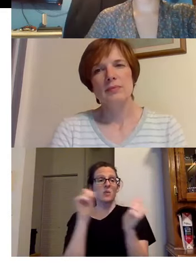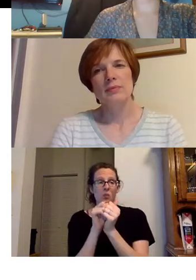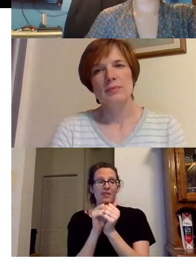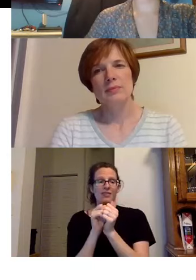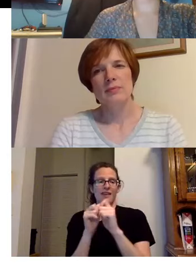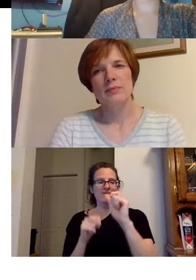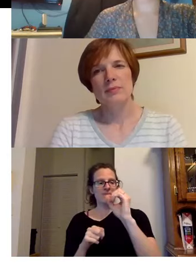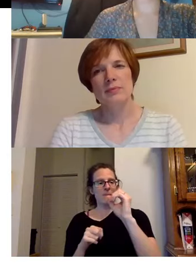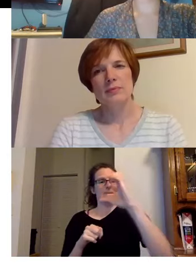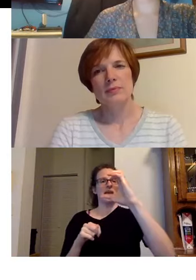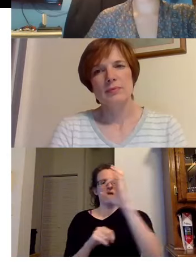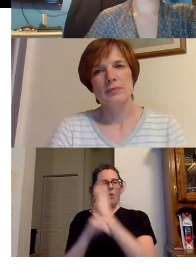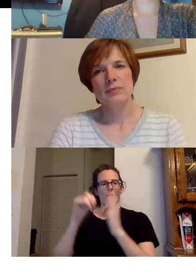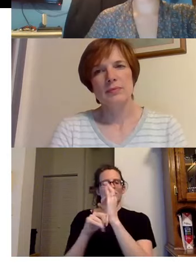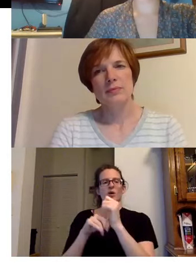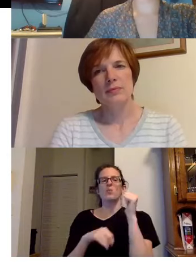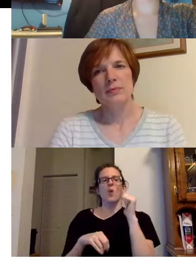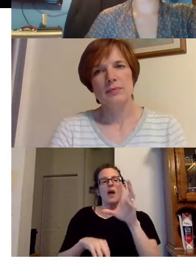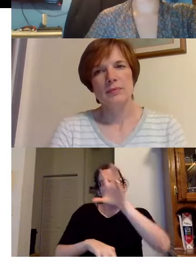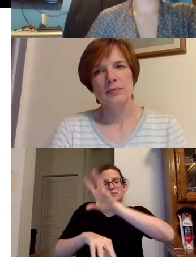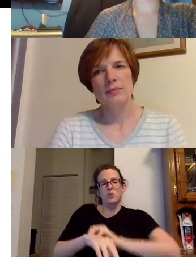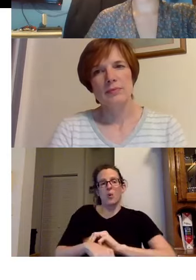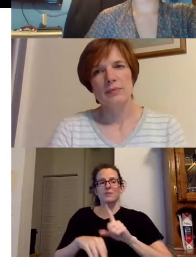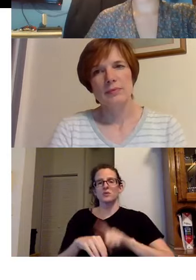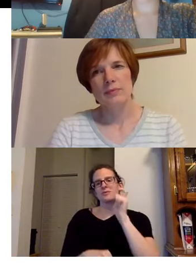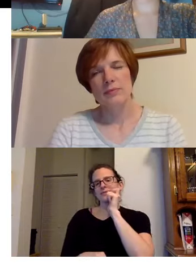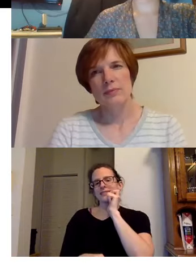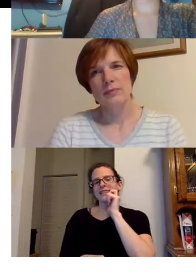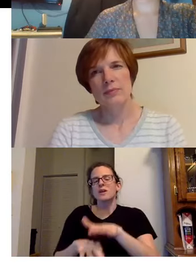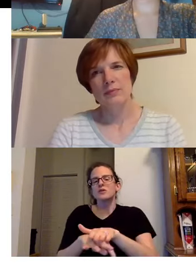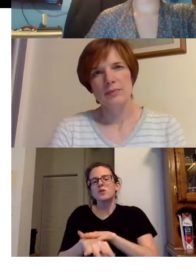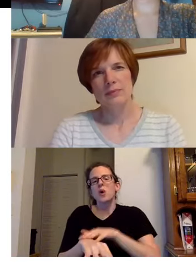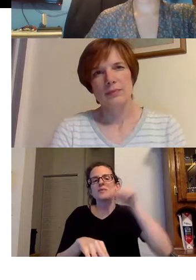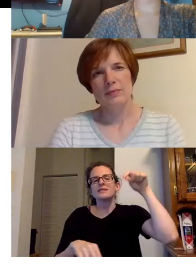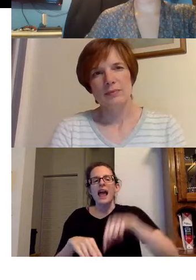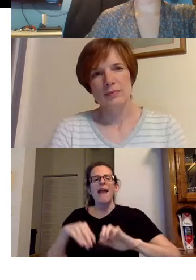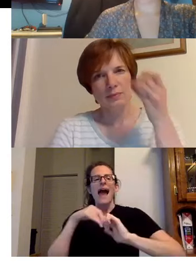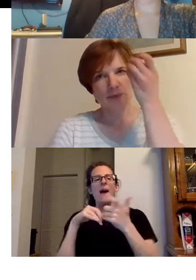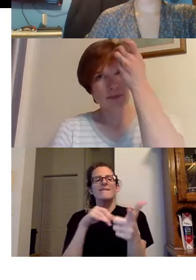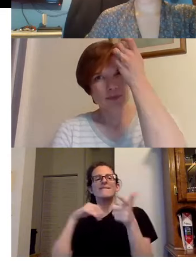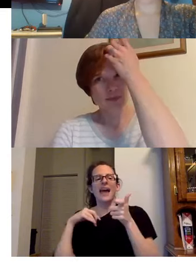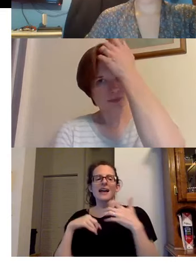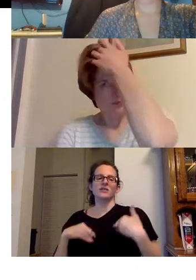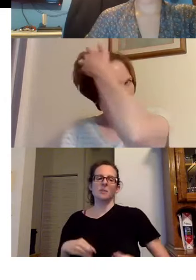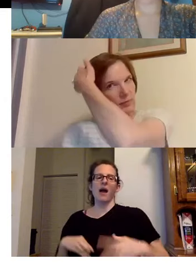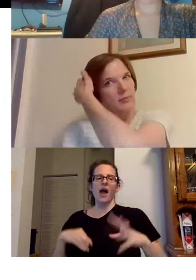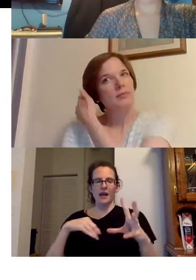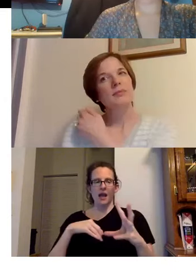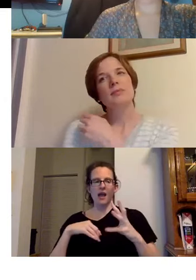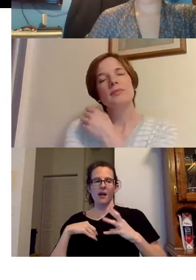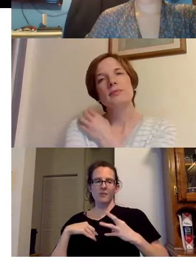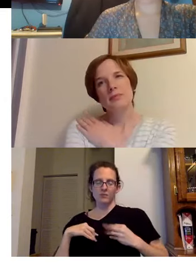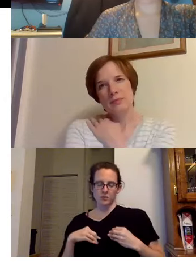oils that won't soak in to your skin. So it just slows down how quickly your skin absorbs that oil. So it